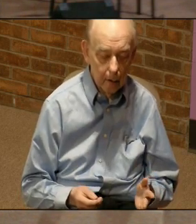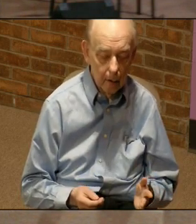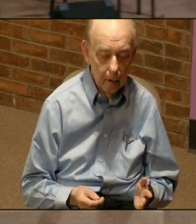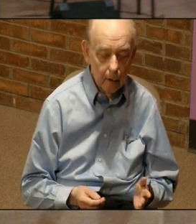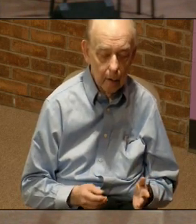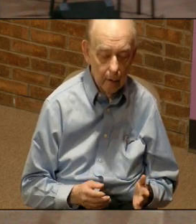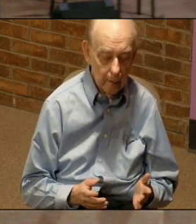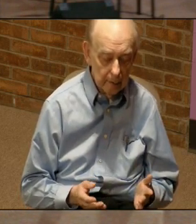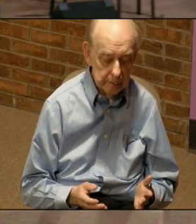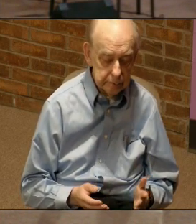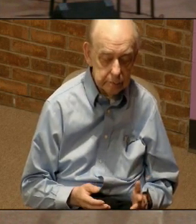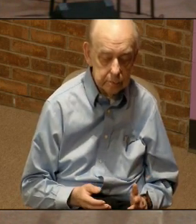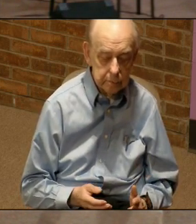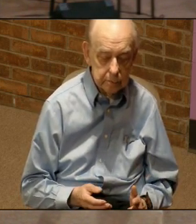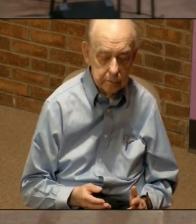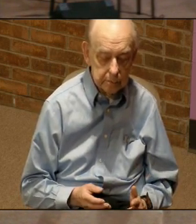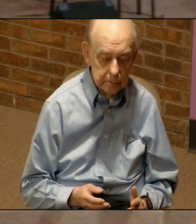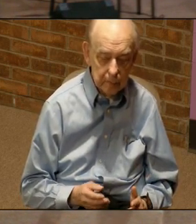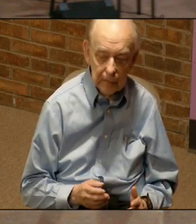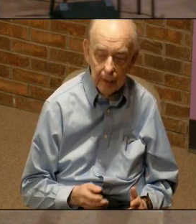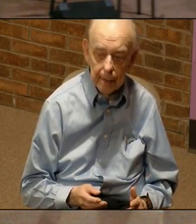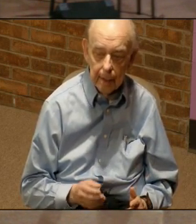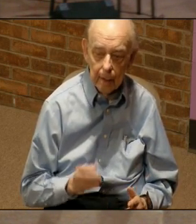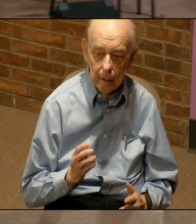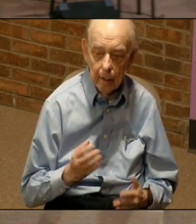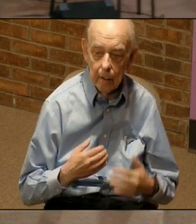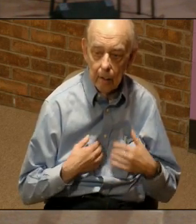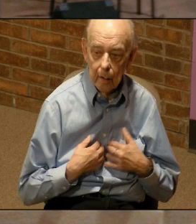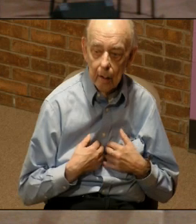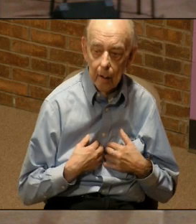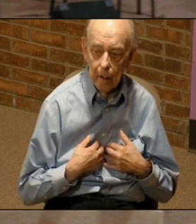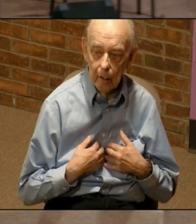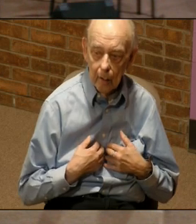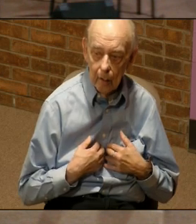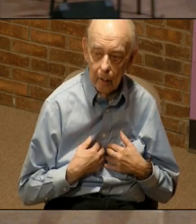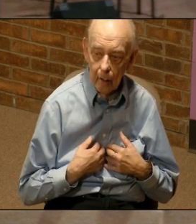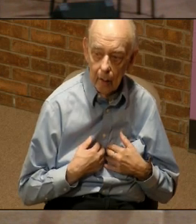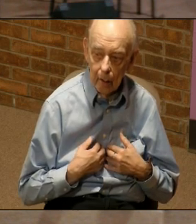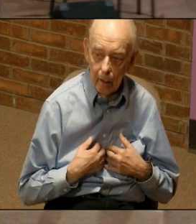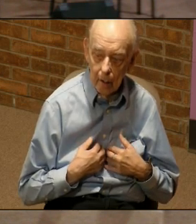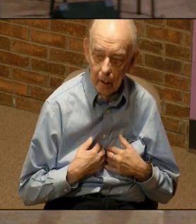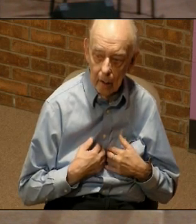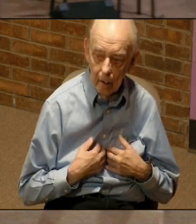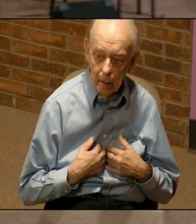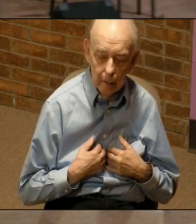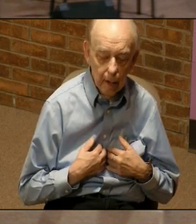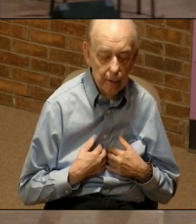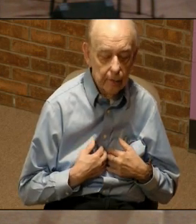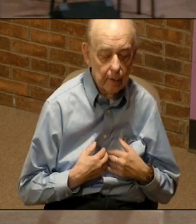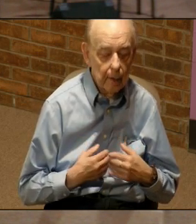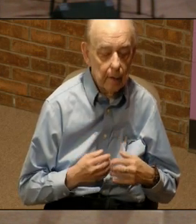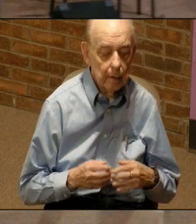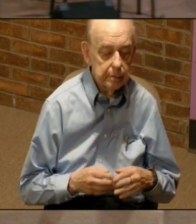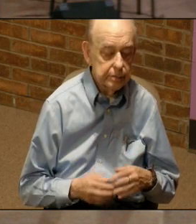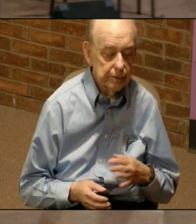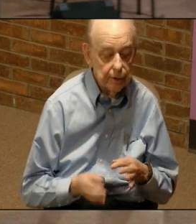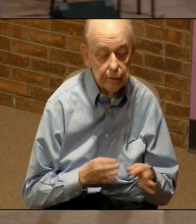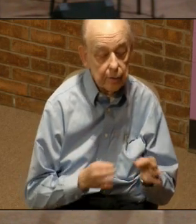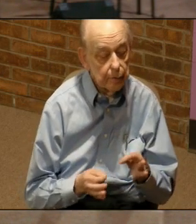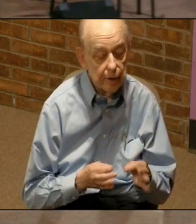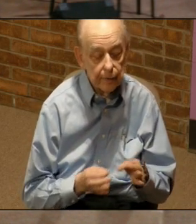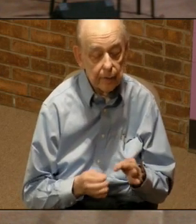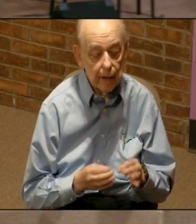apocalyptic literature. And it has figurative language.